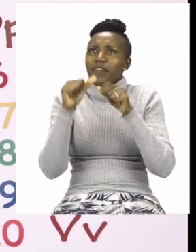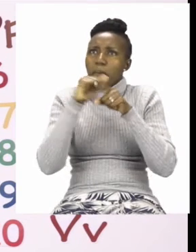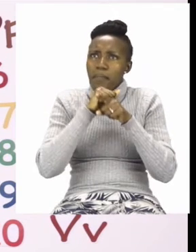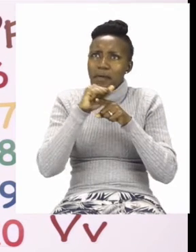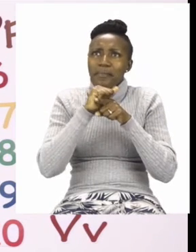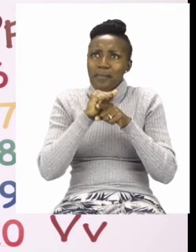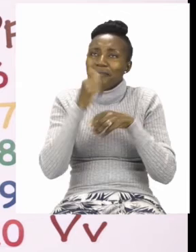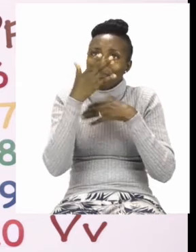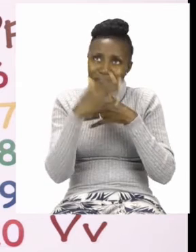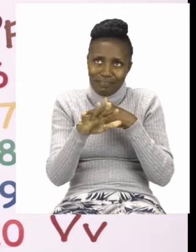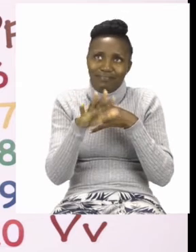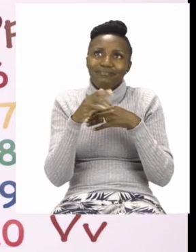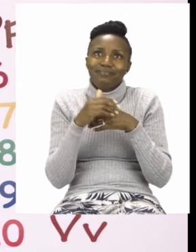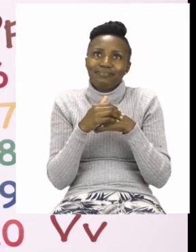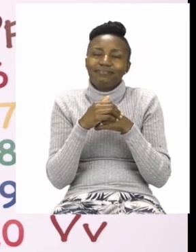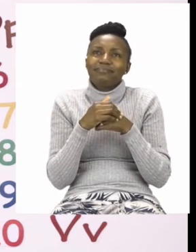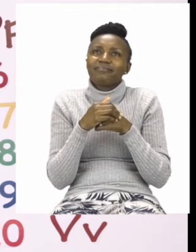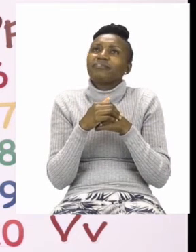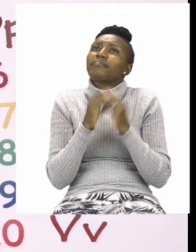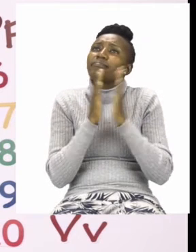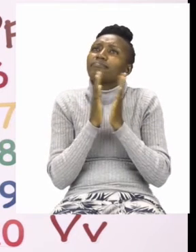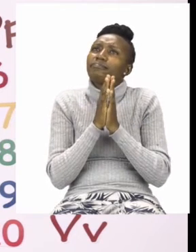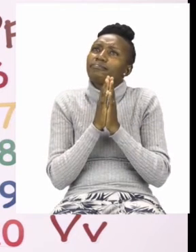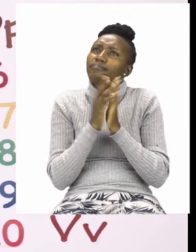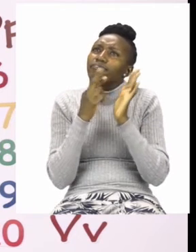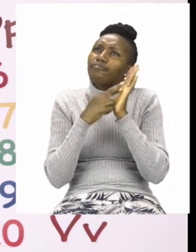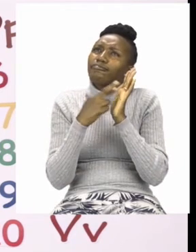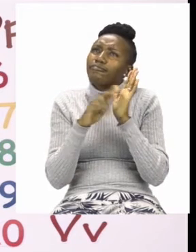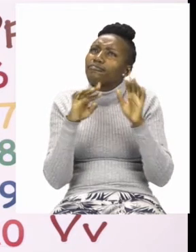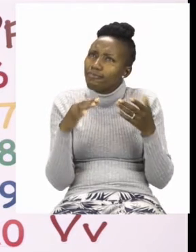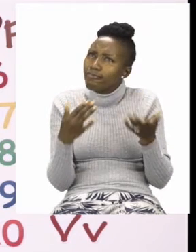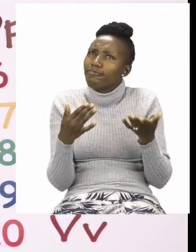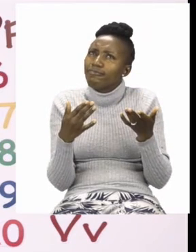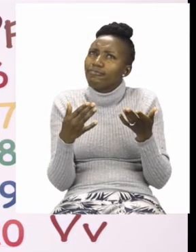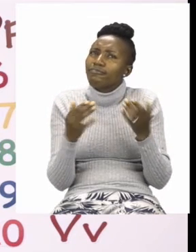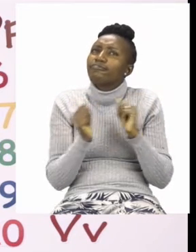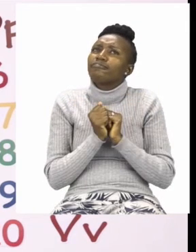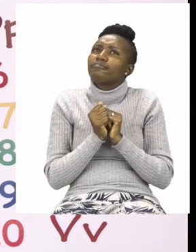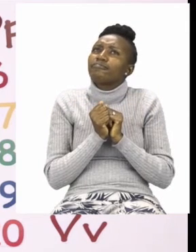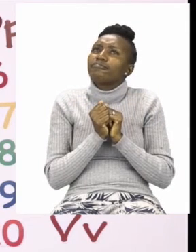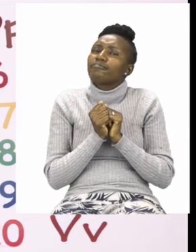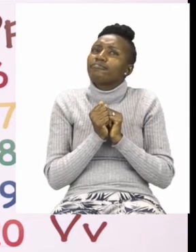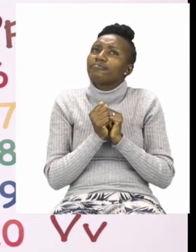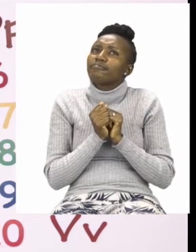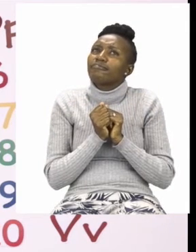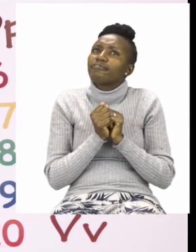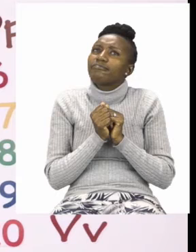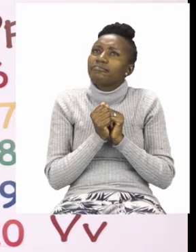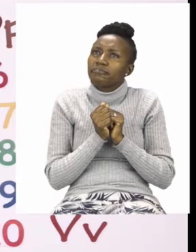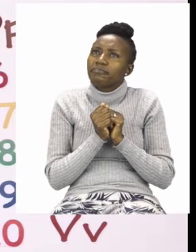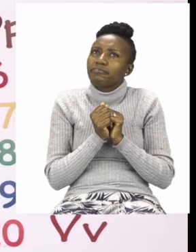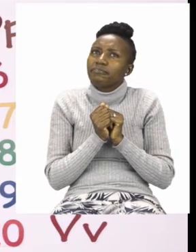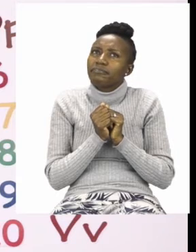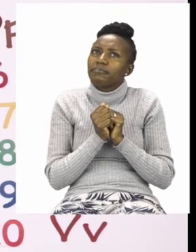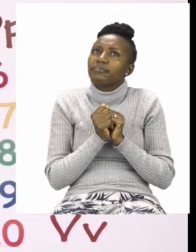done. There are 2 important rules about the tracing of the pattern. The first one, boys and girls, is that